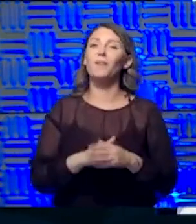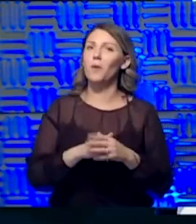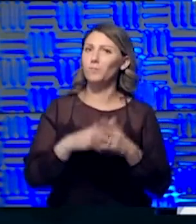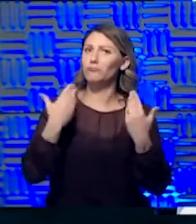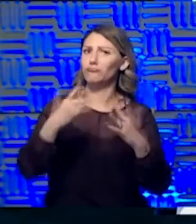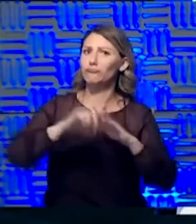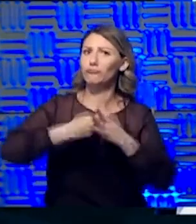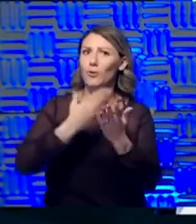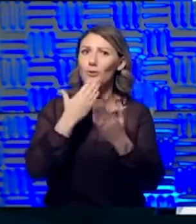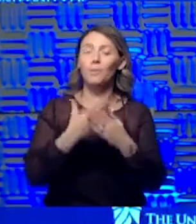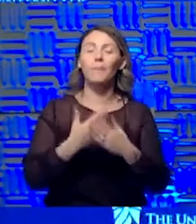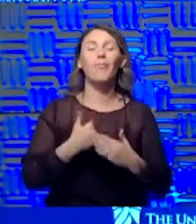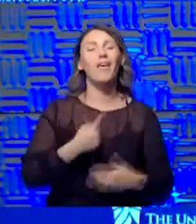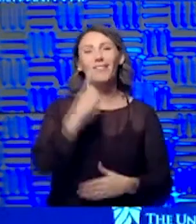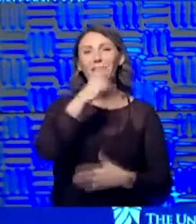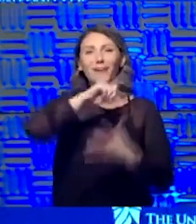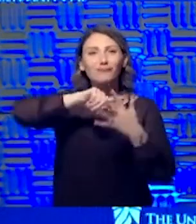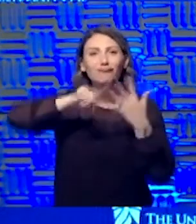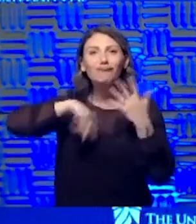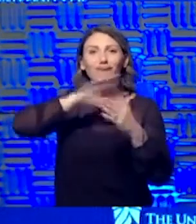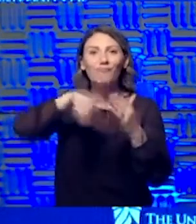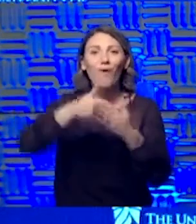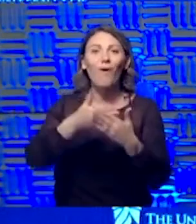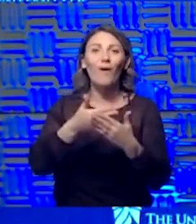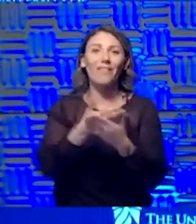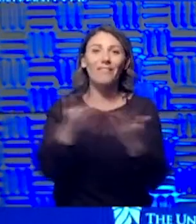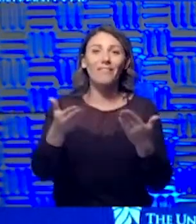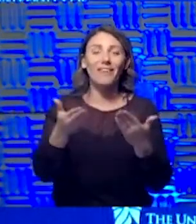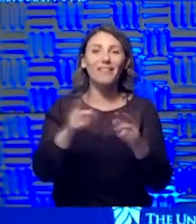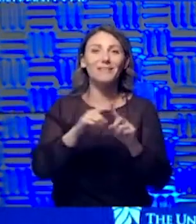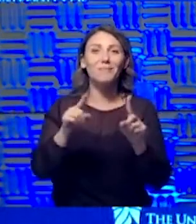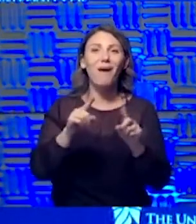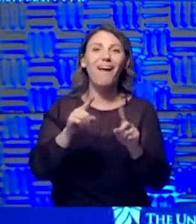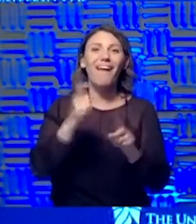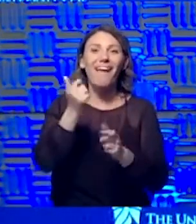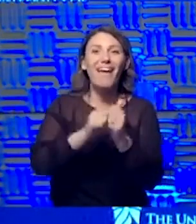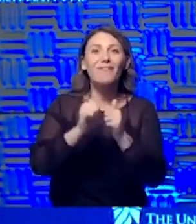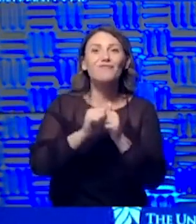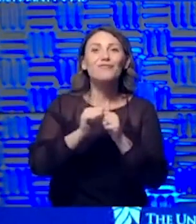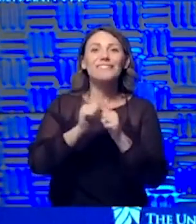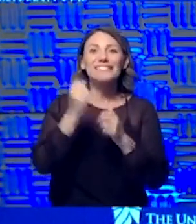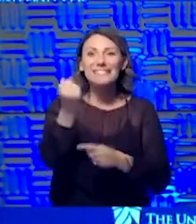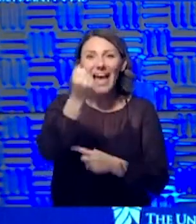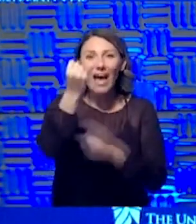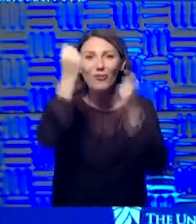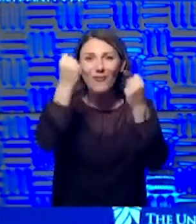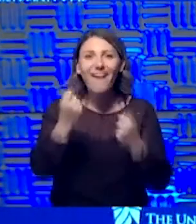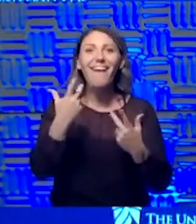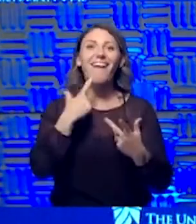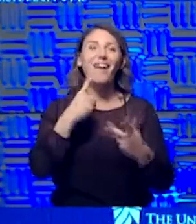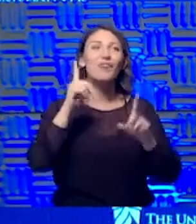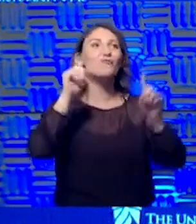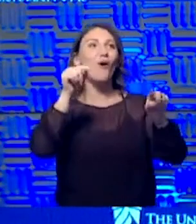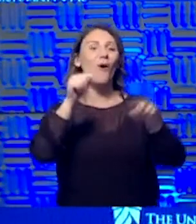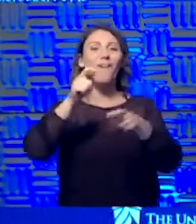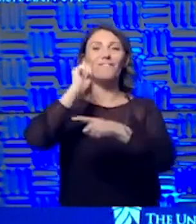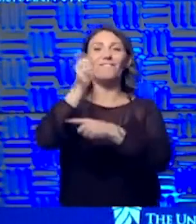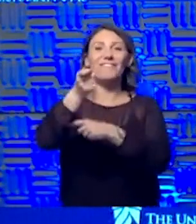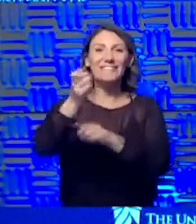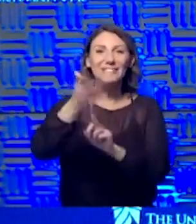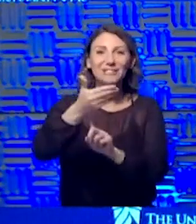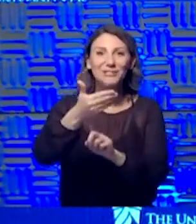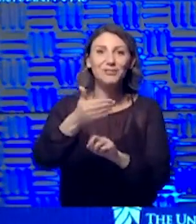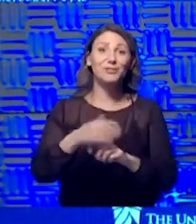I think all those things. Then every Saturday I like to go by K&K Fly Fishers, hang out and tell fish stories, which are maybe not always totally based in